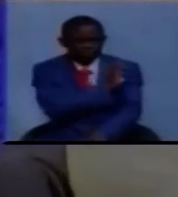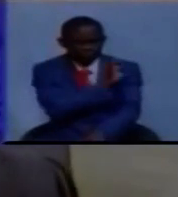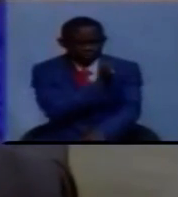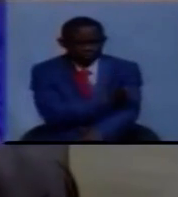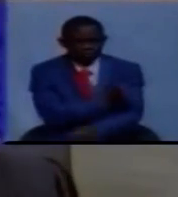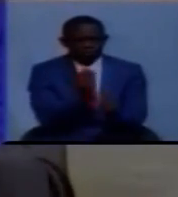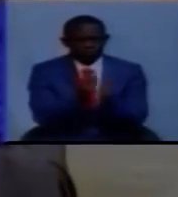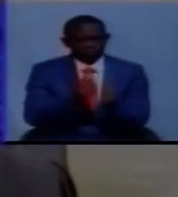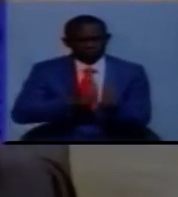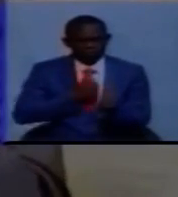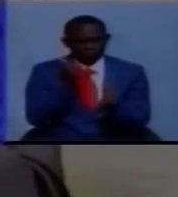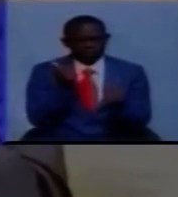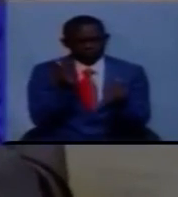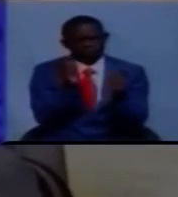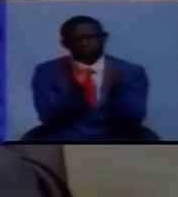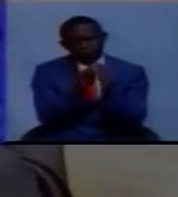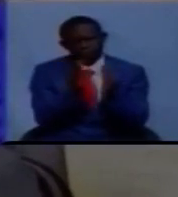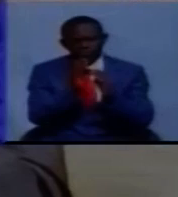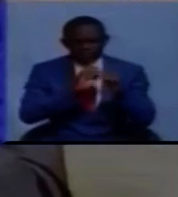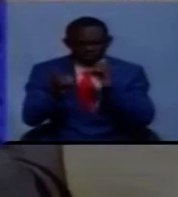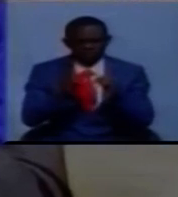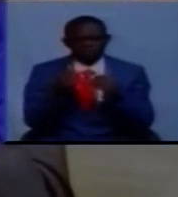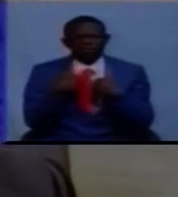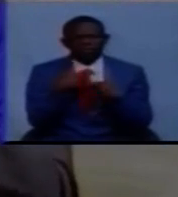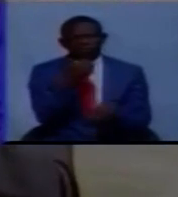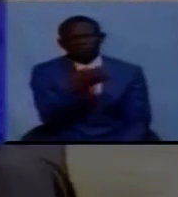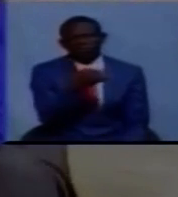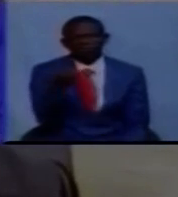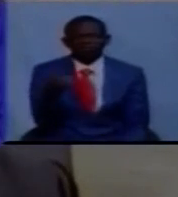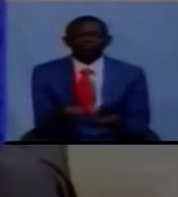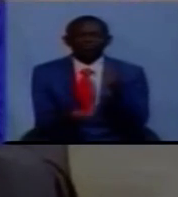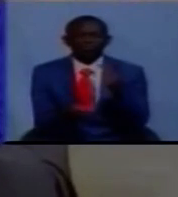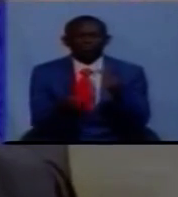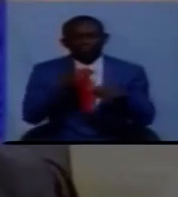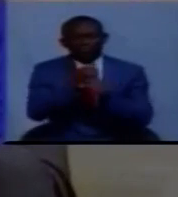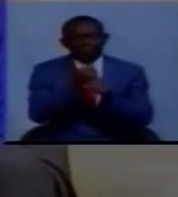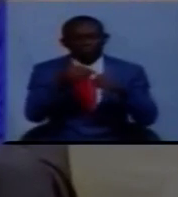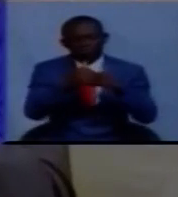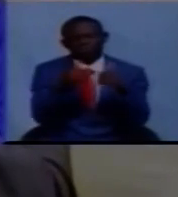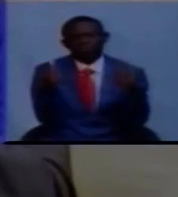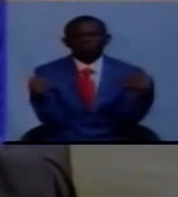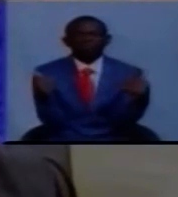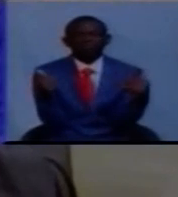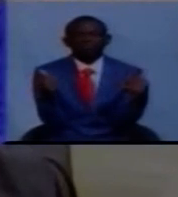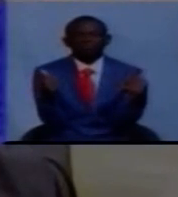realized that these are two separate issues. So the demands which were being made